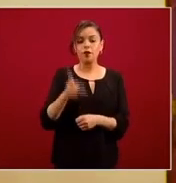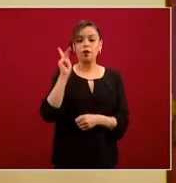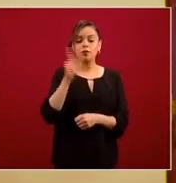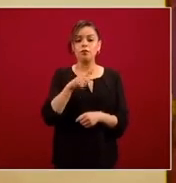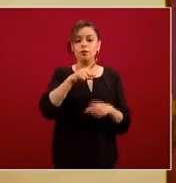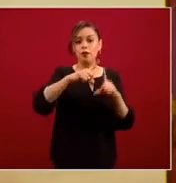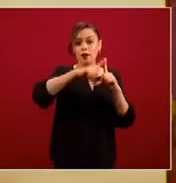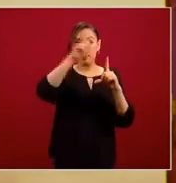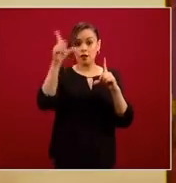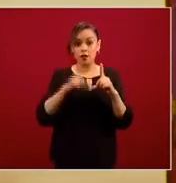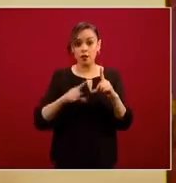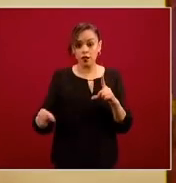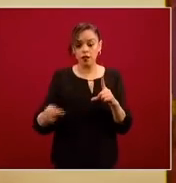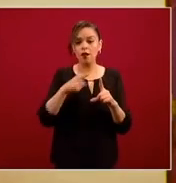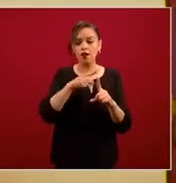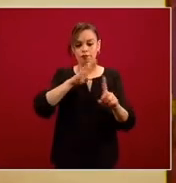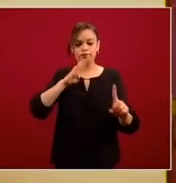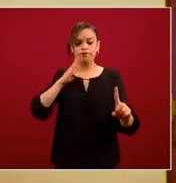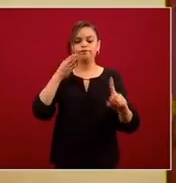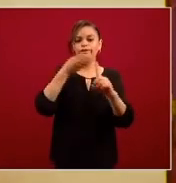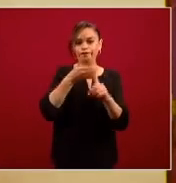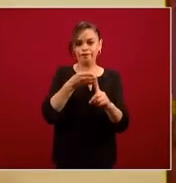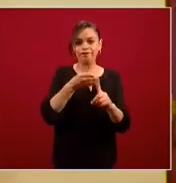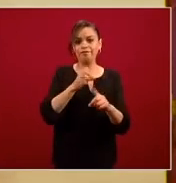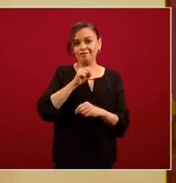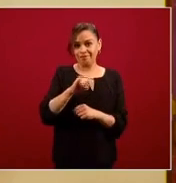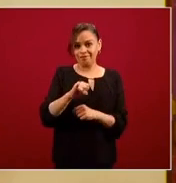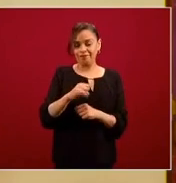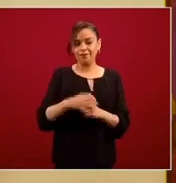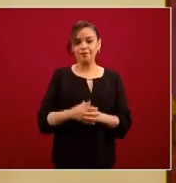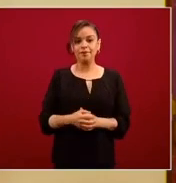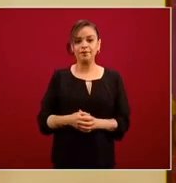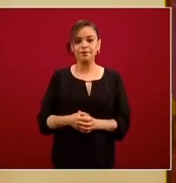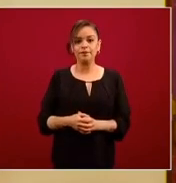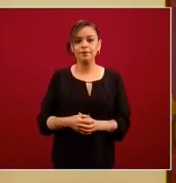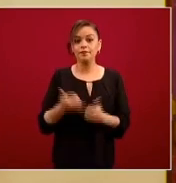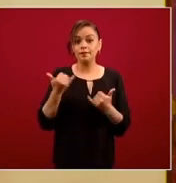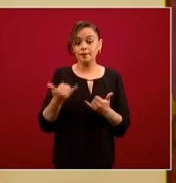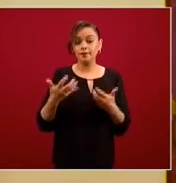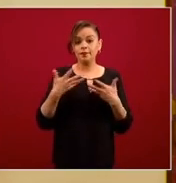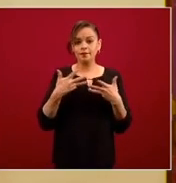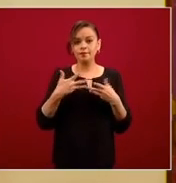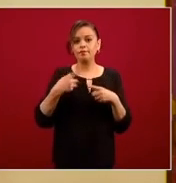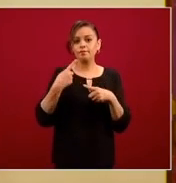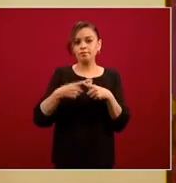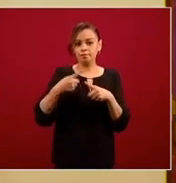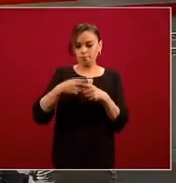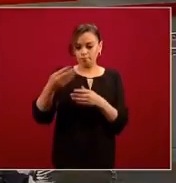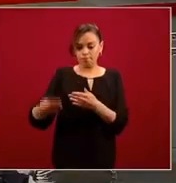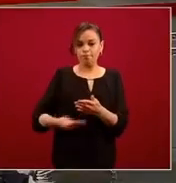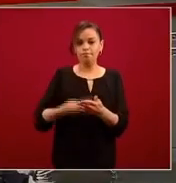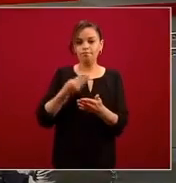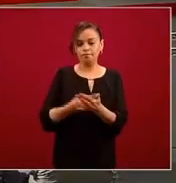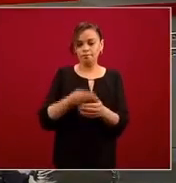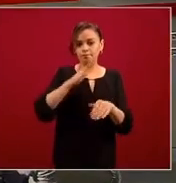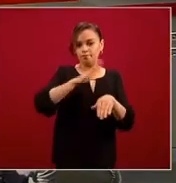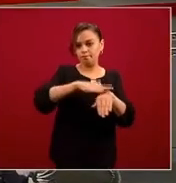goal. We also started exploring a number of clinical trials and a number of